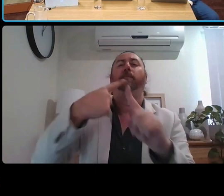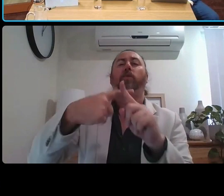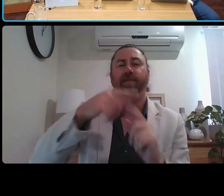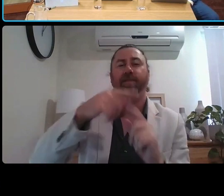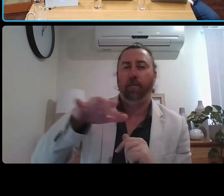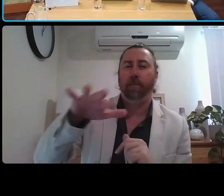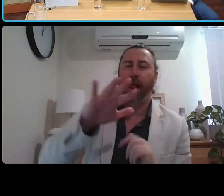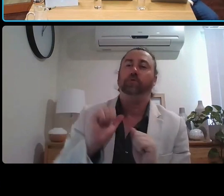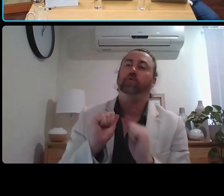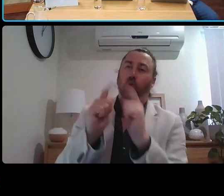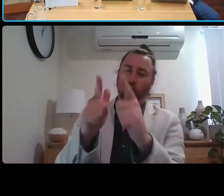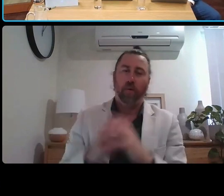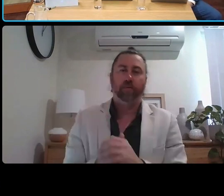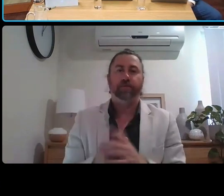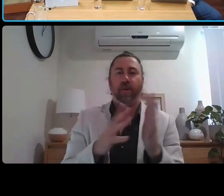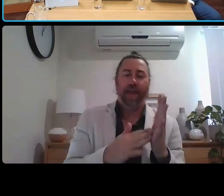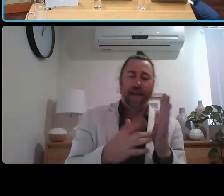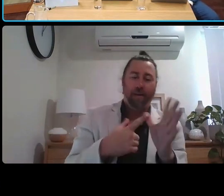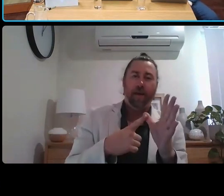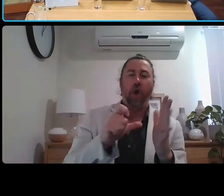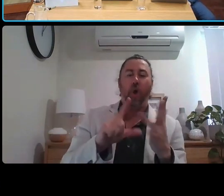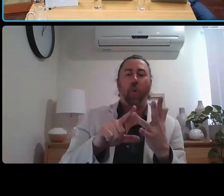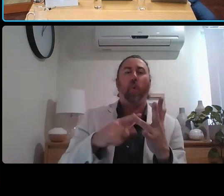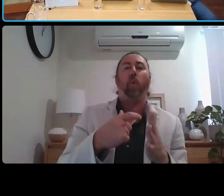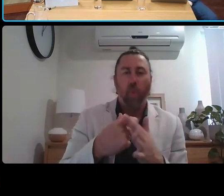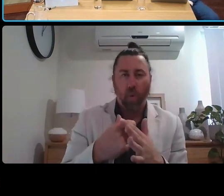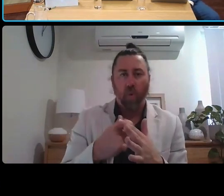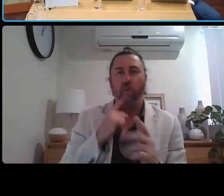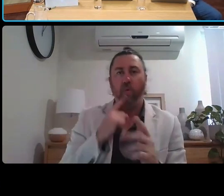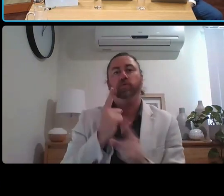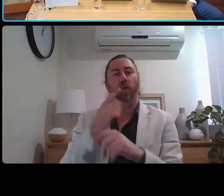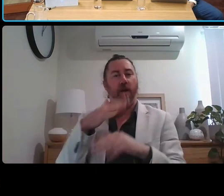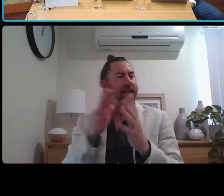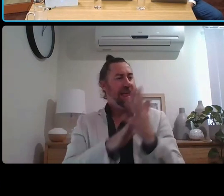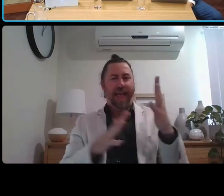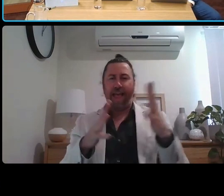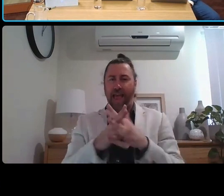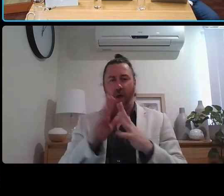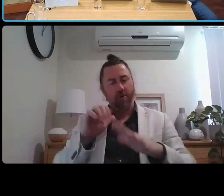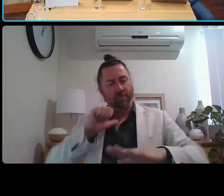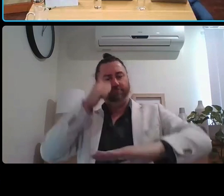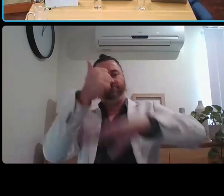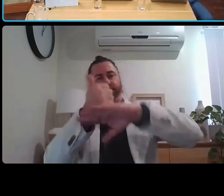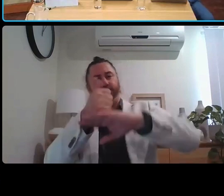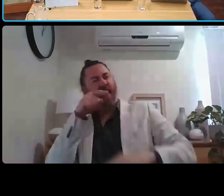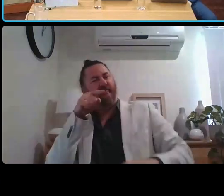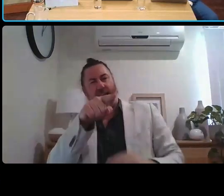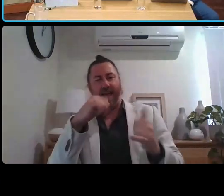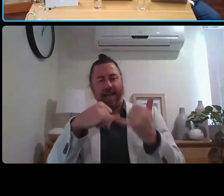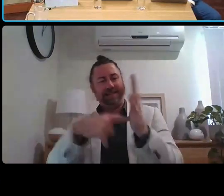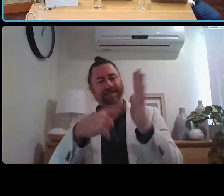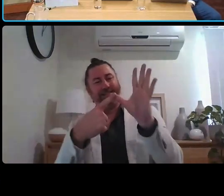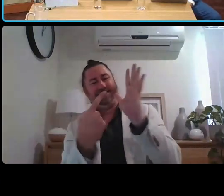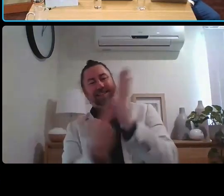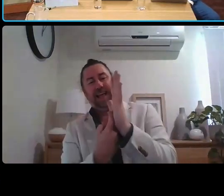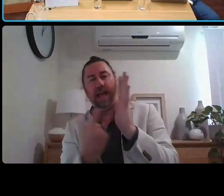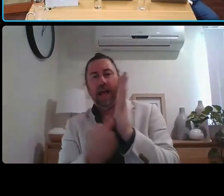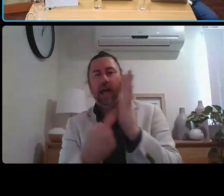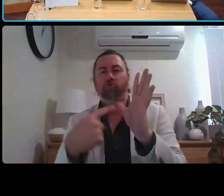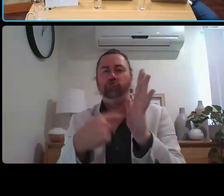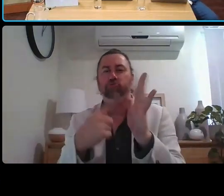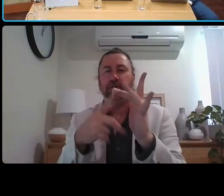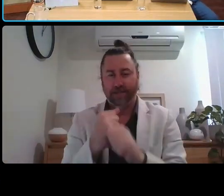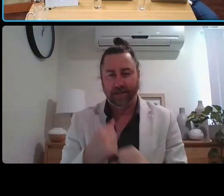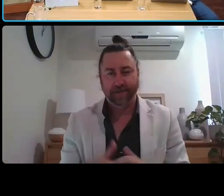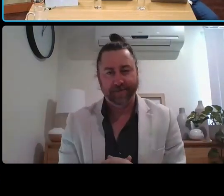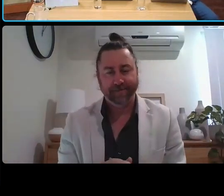colleague, Emma Cook, or MSc, to cover the development of star ratings and the fundamental design. Thanks, Emma. Thanks very much, Josh,